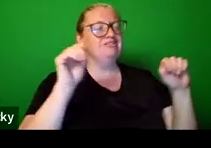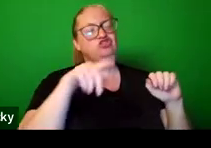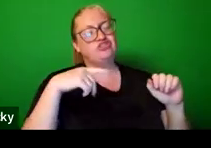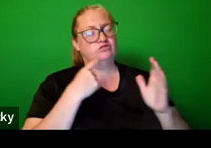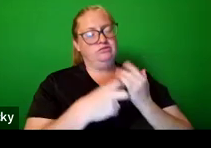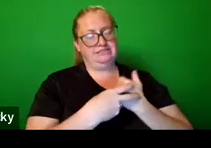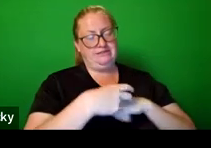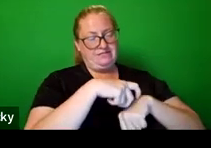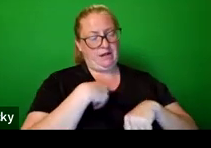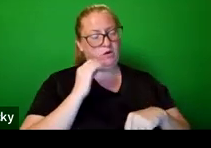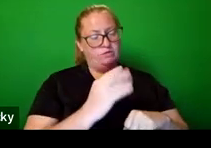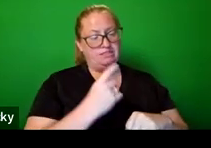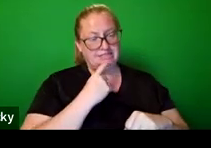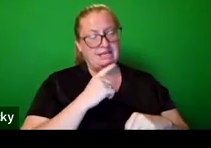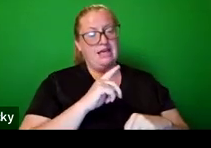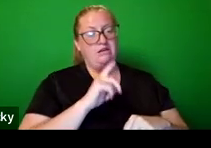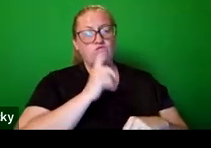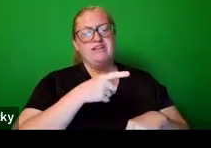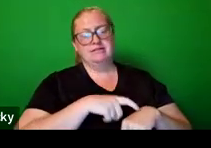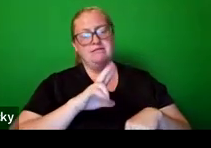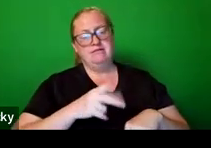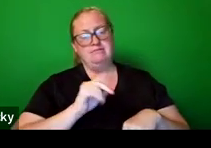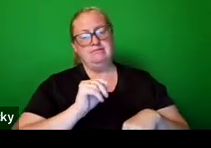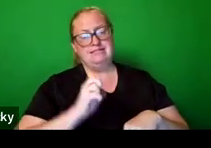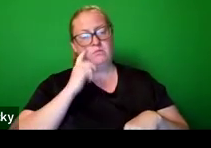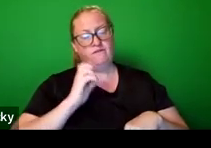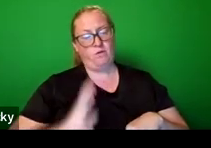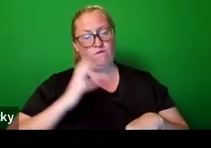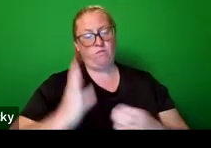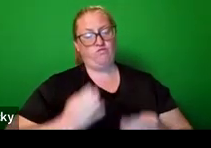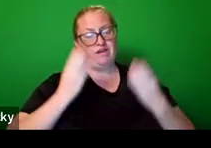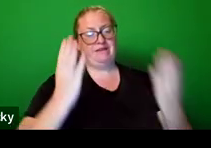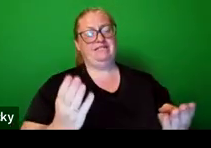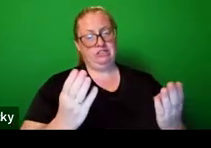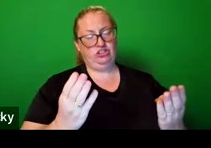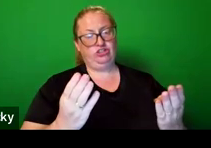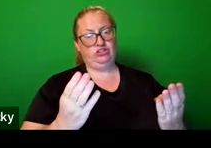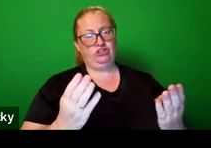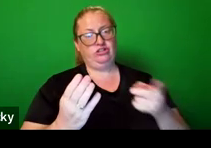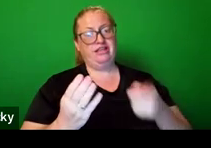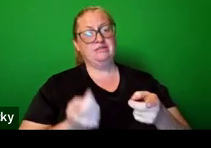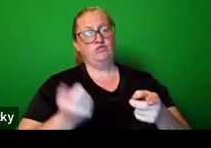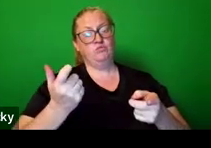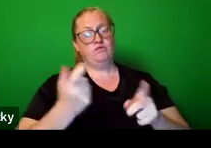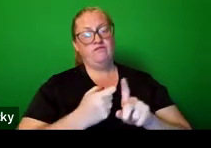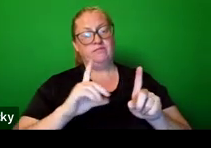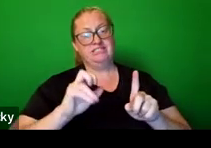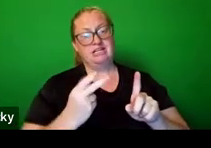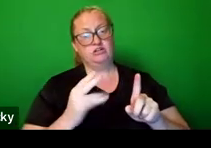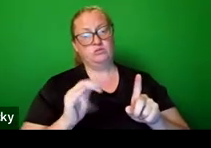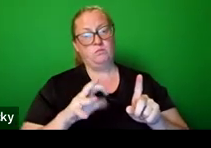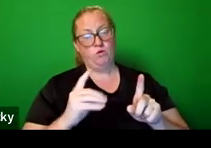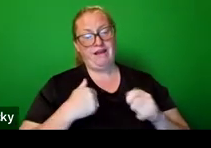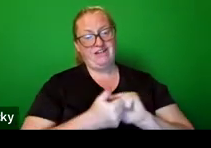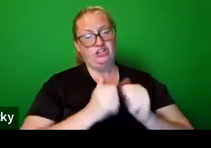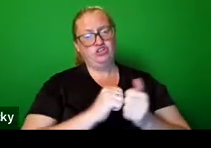think this is the real time update, but I think for a formal recommendation that this be removed from the dashboard or we have a change, I want us to be